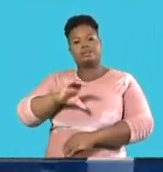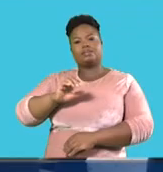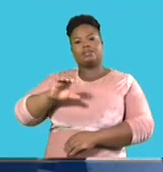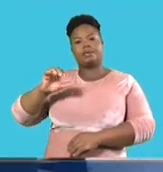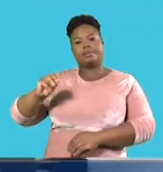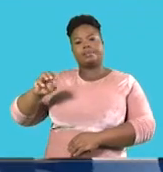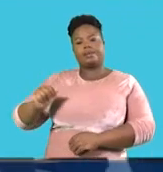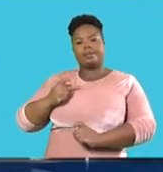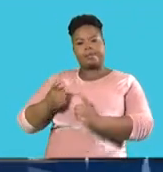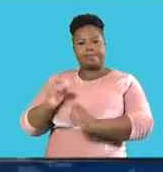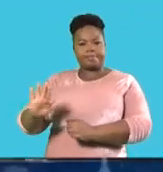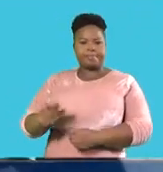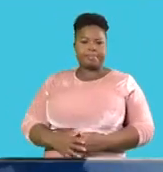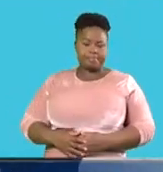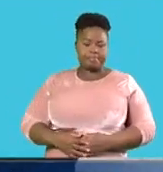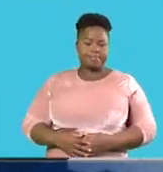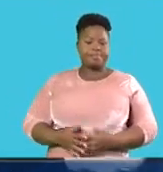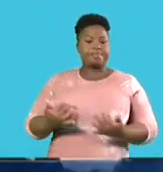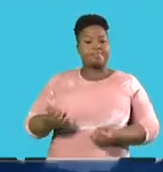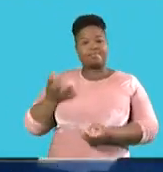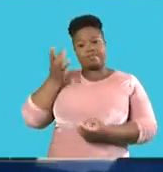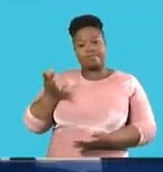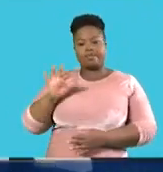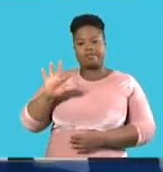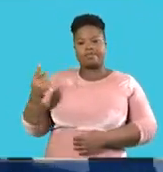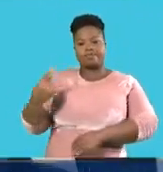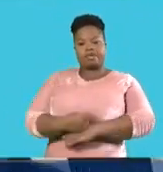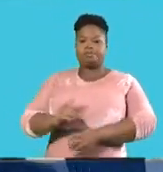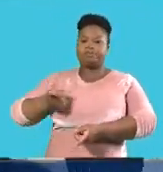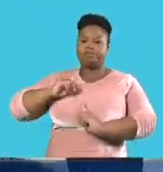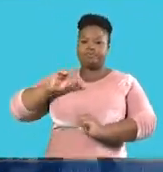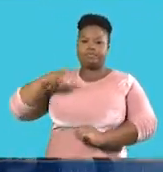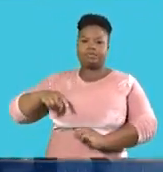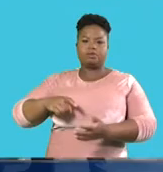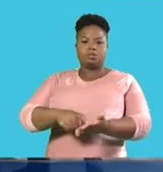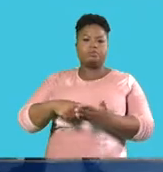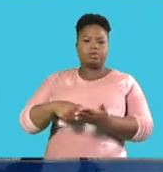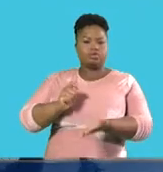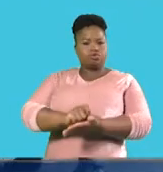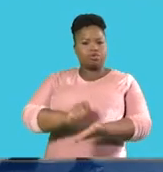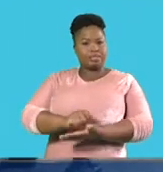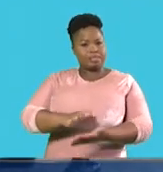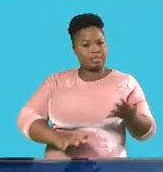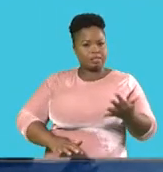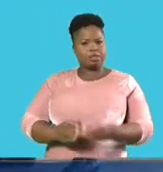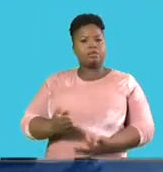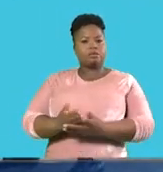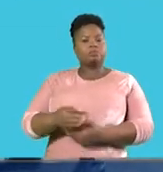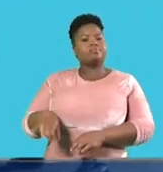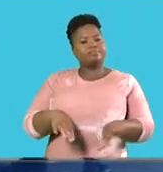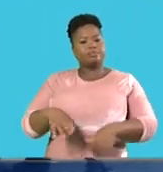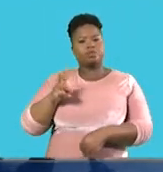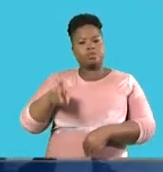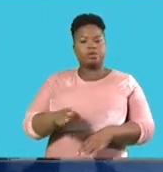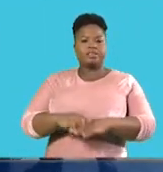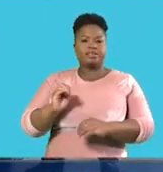CCMA inquiry. Numsa has given Putco 5 working days to respond to its demands in writing, threatening to take further action